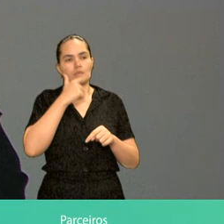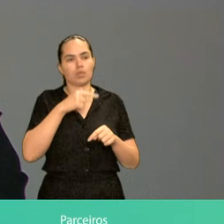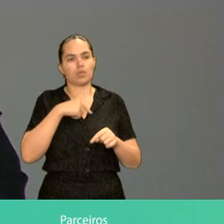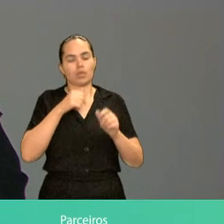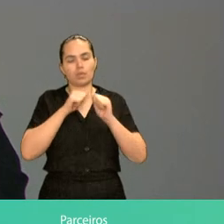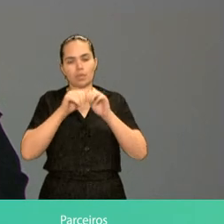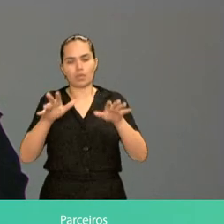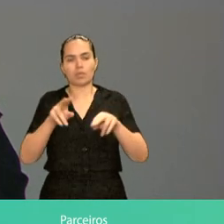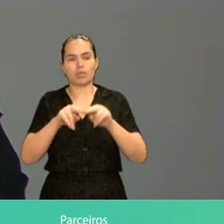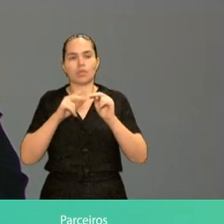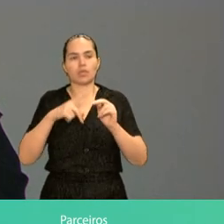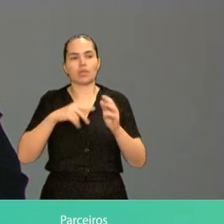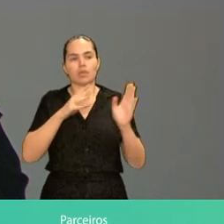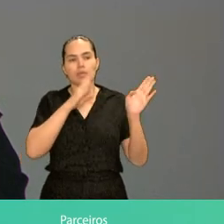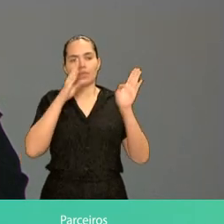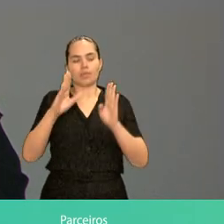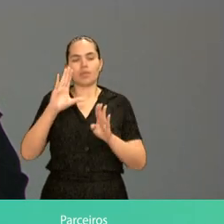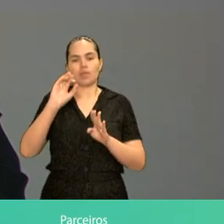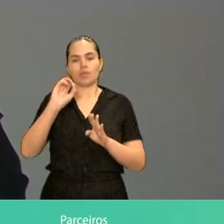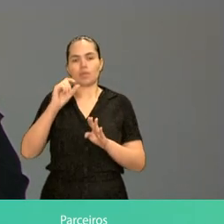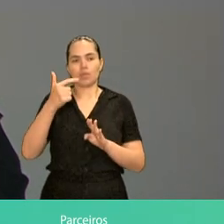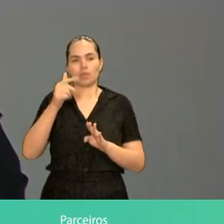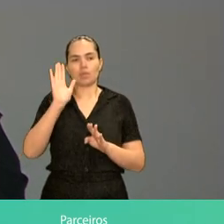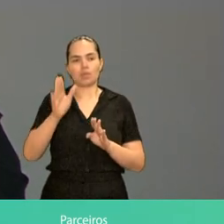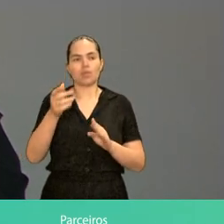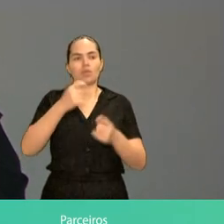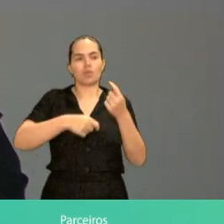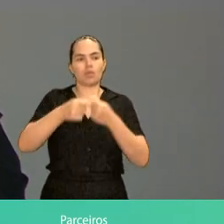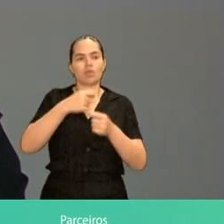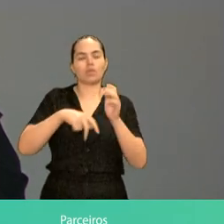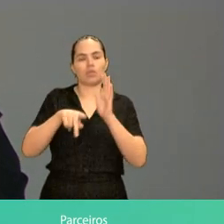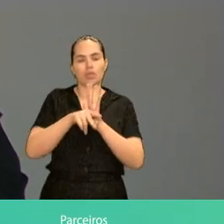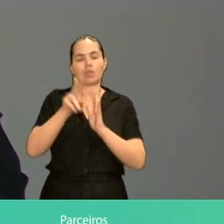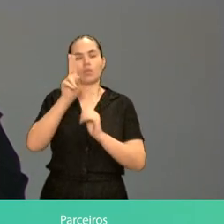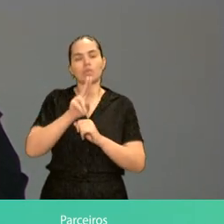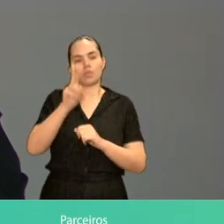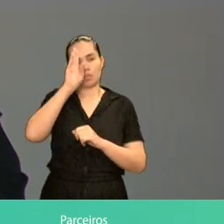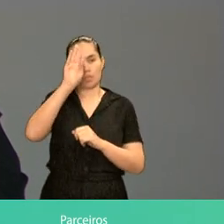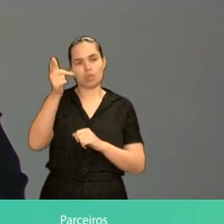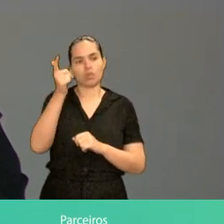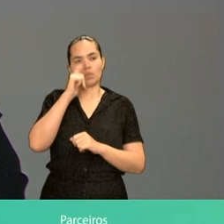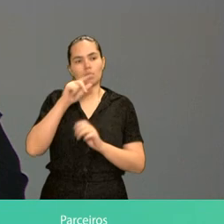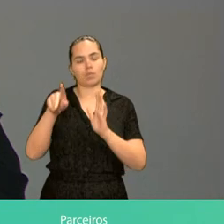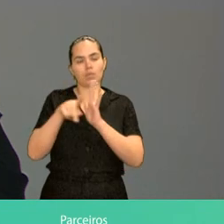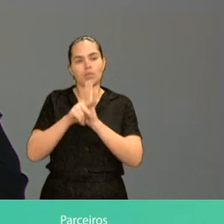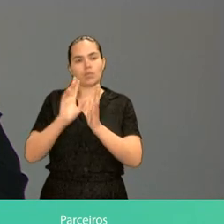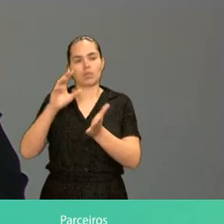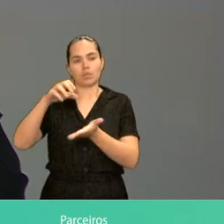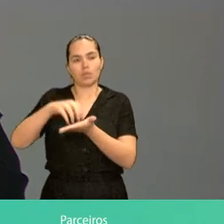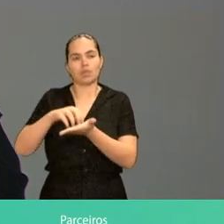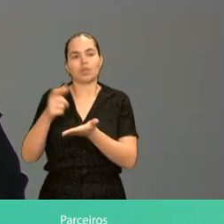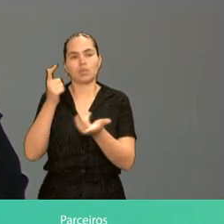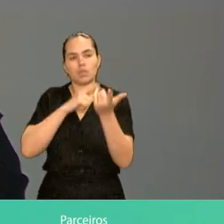Yes, and a part of the CO2, we commercialize it already. We have Linde.